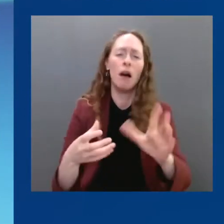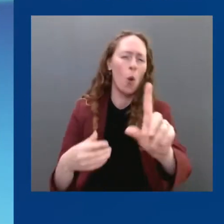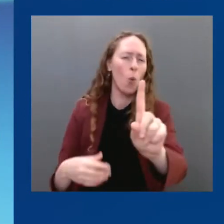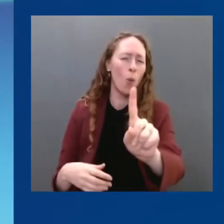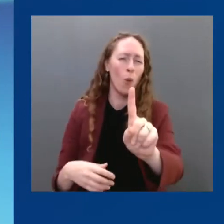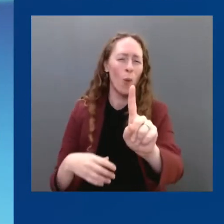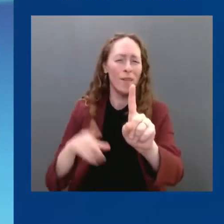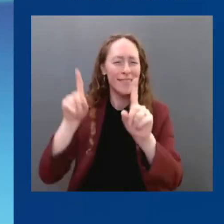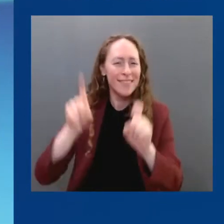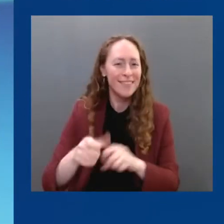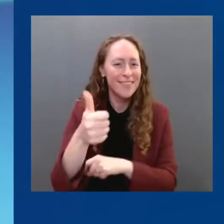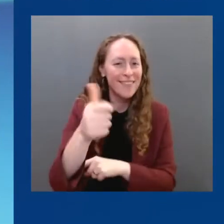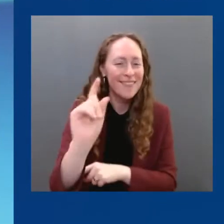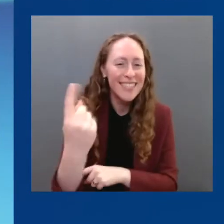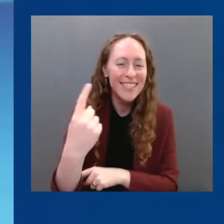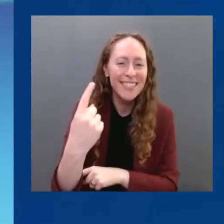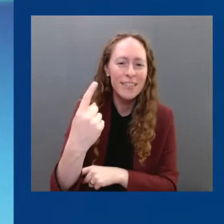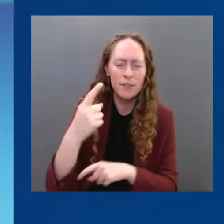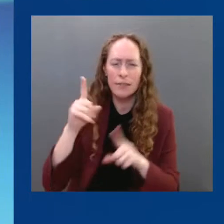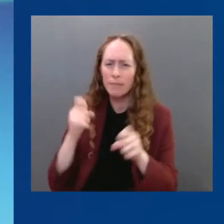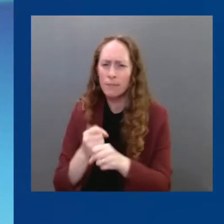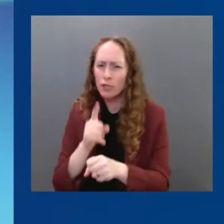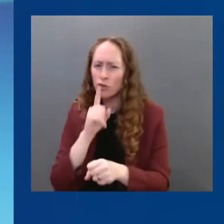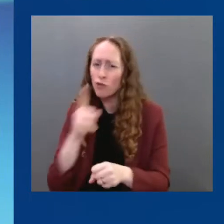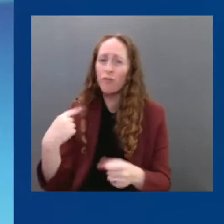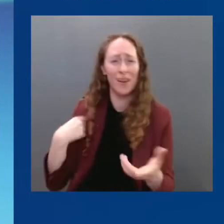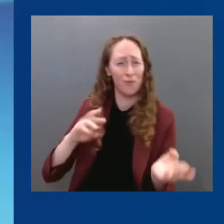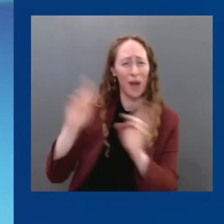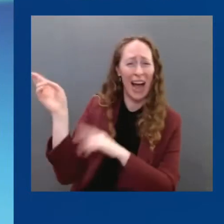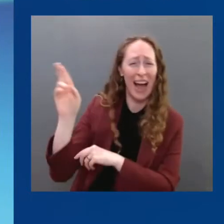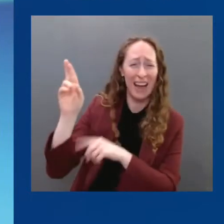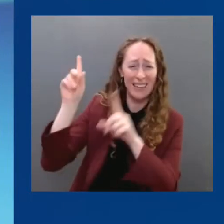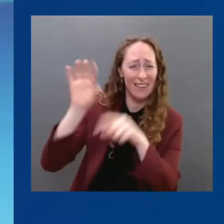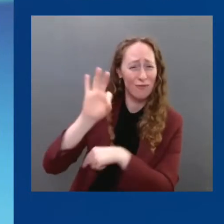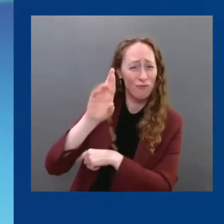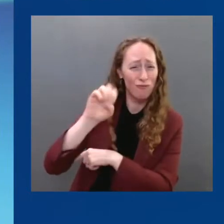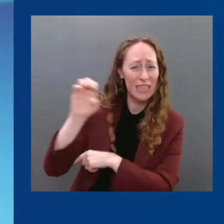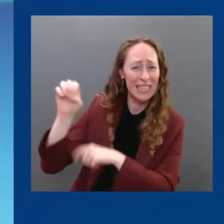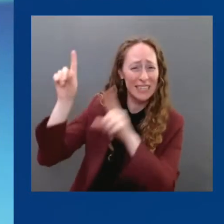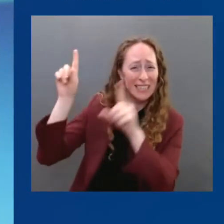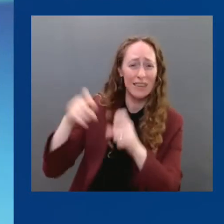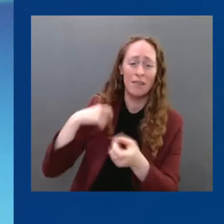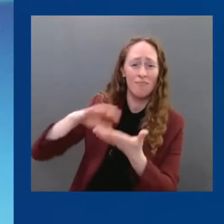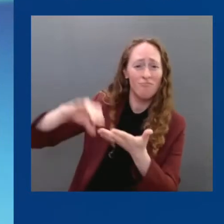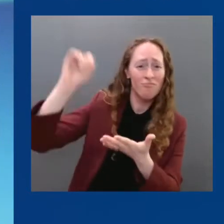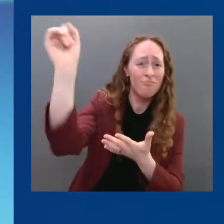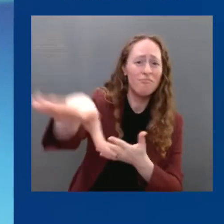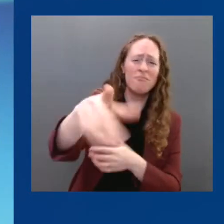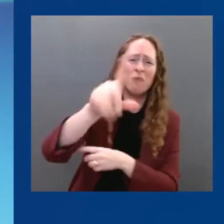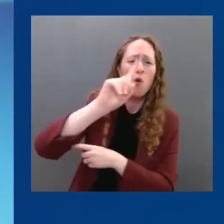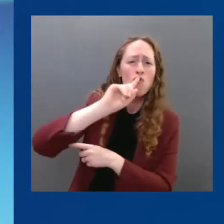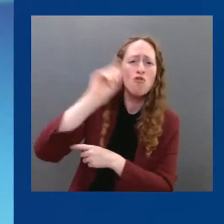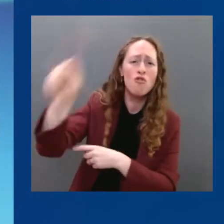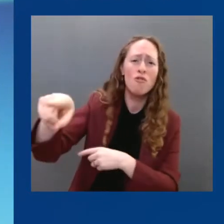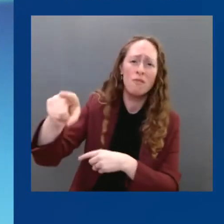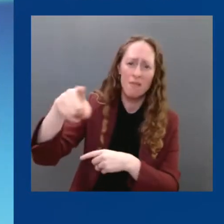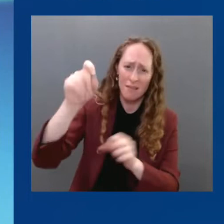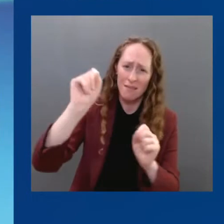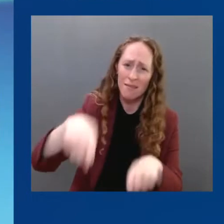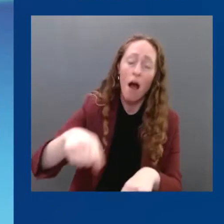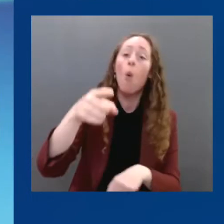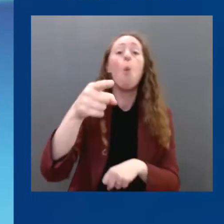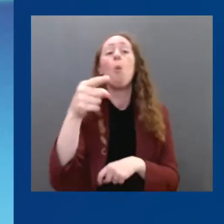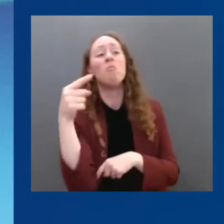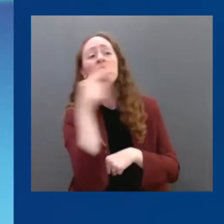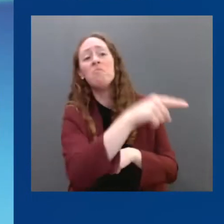sending free tests straight to households through covidtest.gov. Testing not only helps you identify whether you're infected, but it